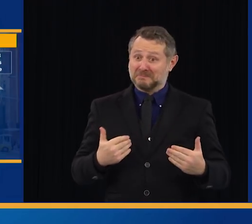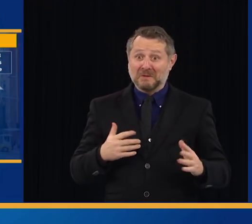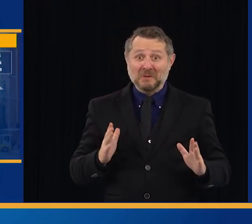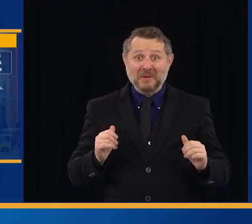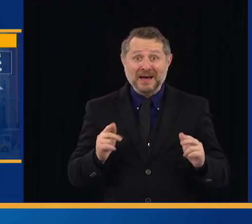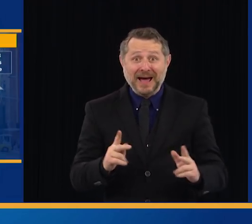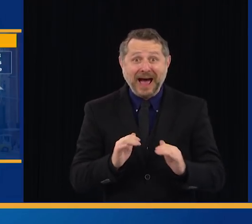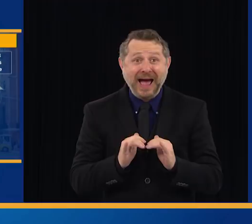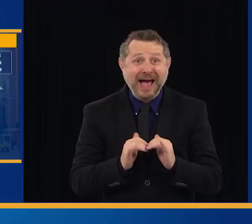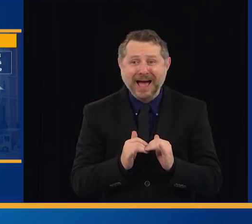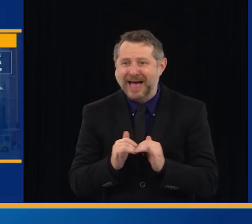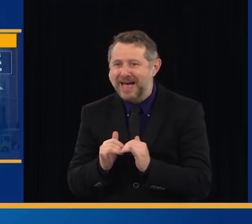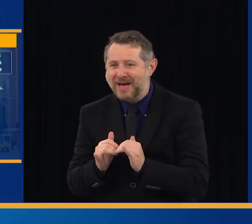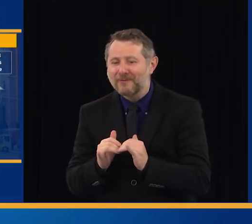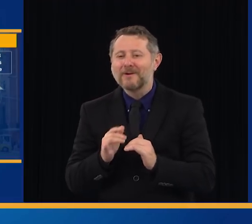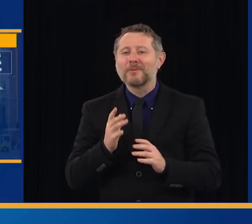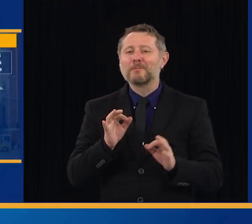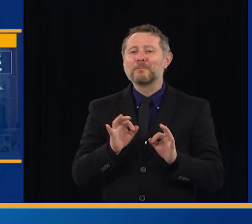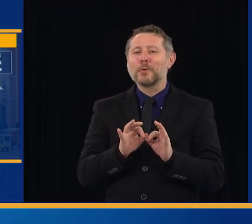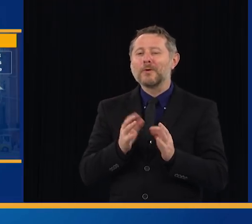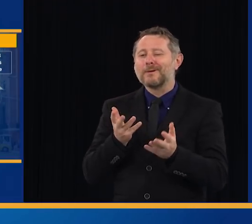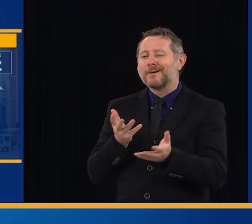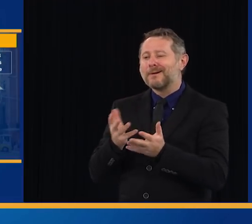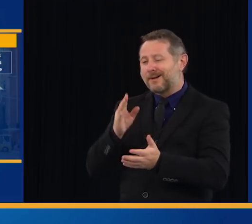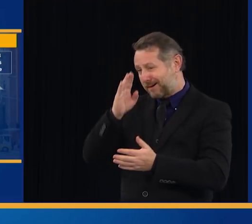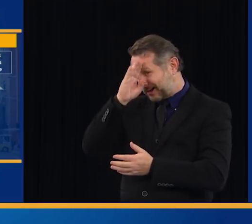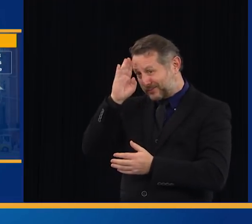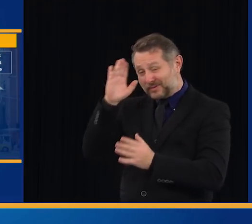with the healthcare system, which we